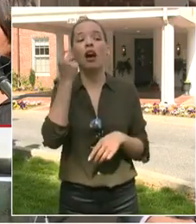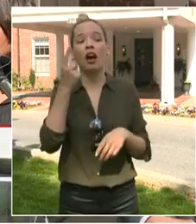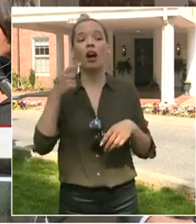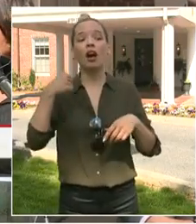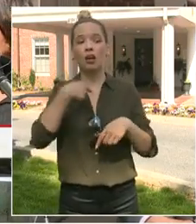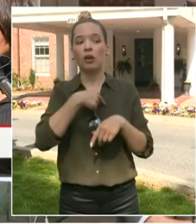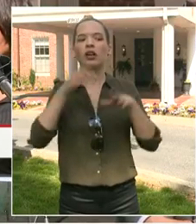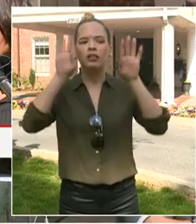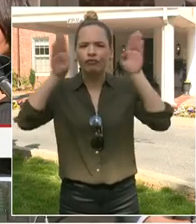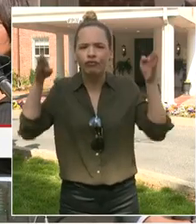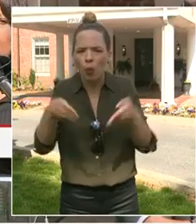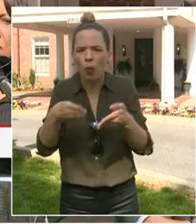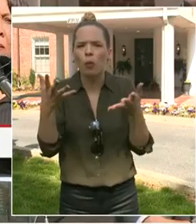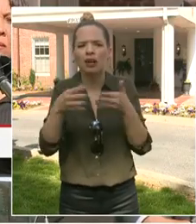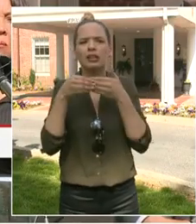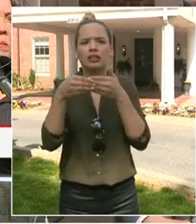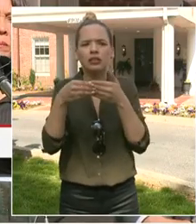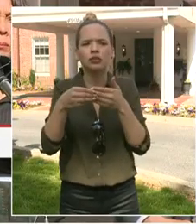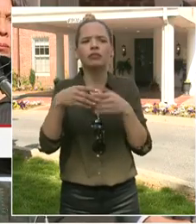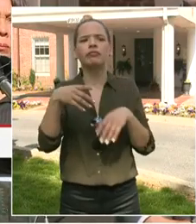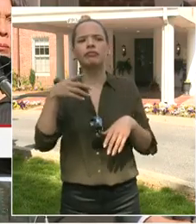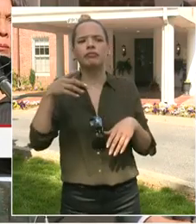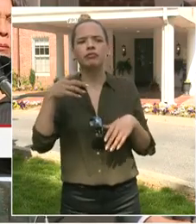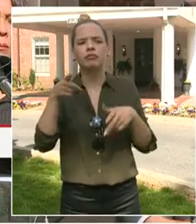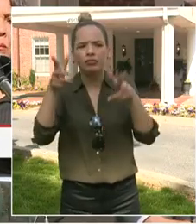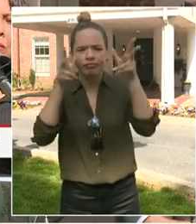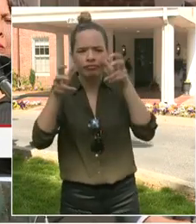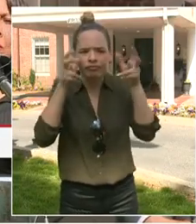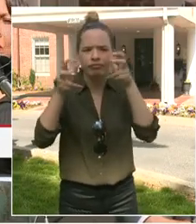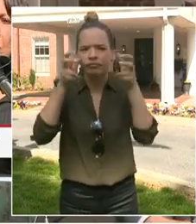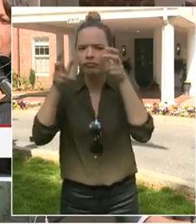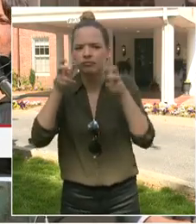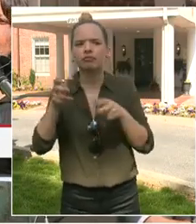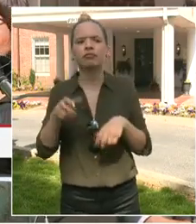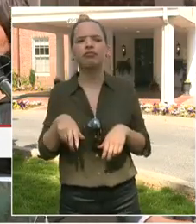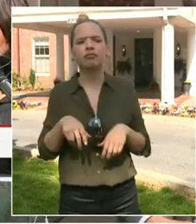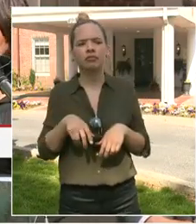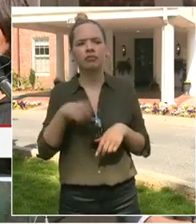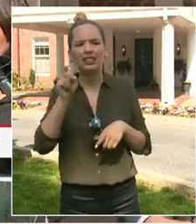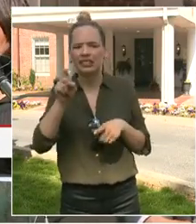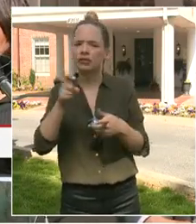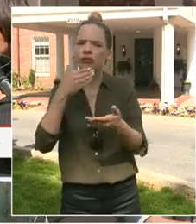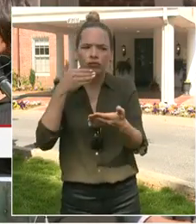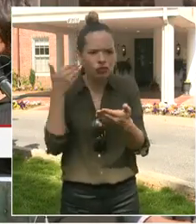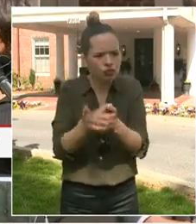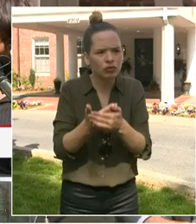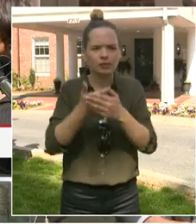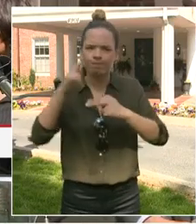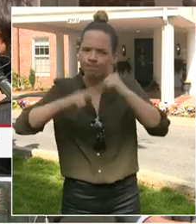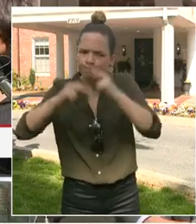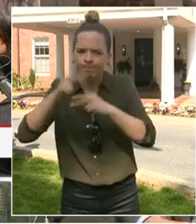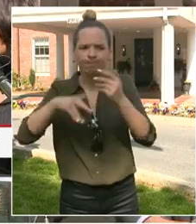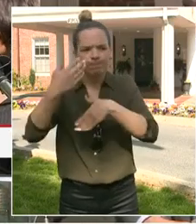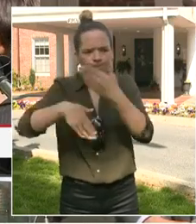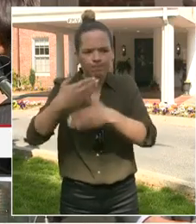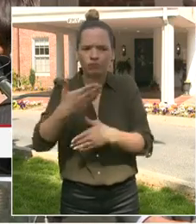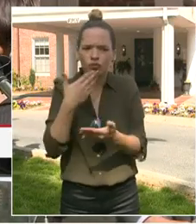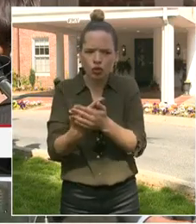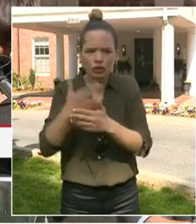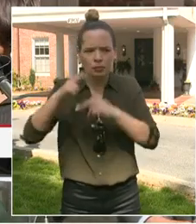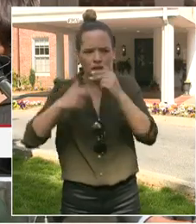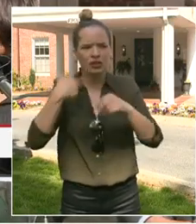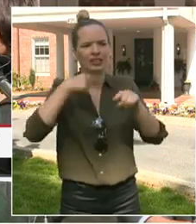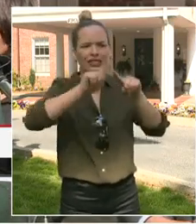here, is that we need good people who are going to work across all of our facilities, especially our senior